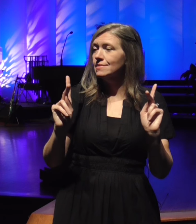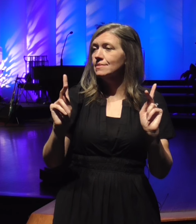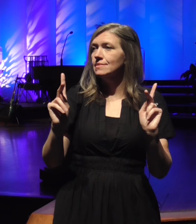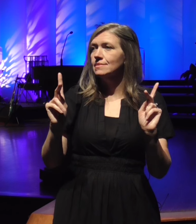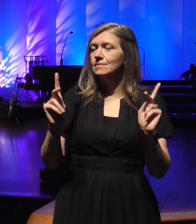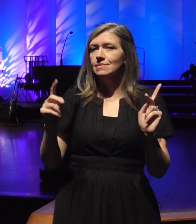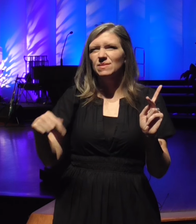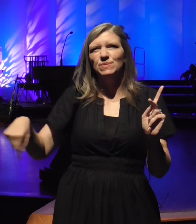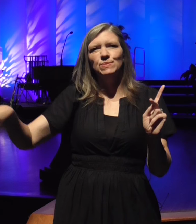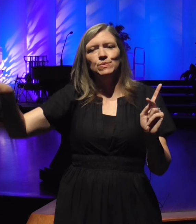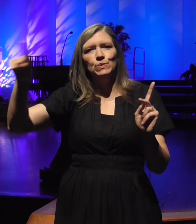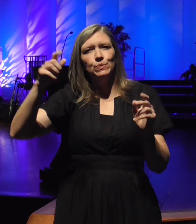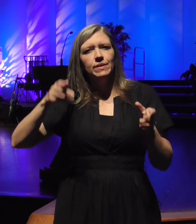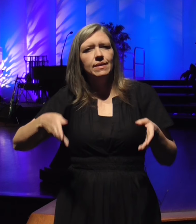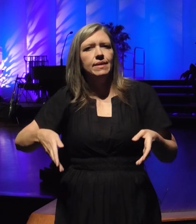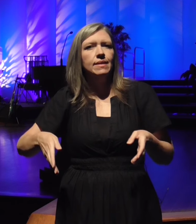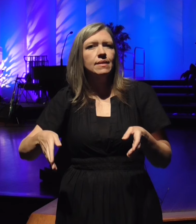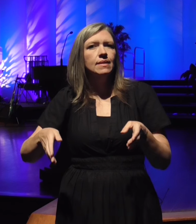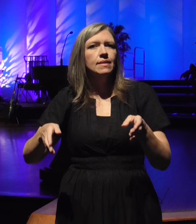We